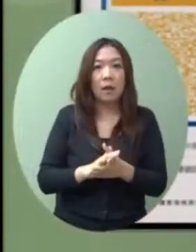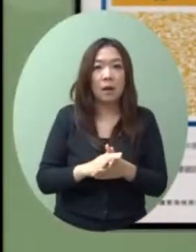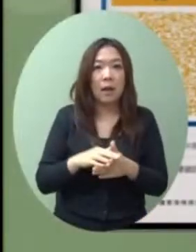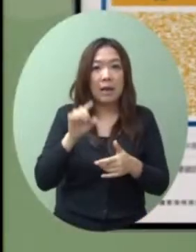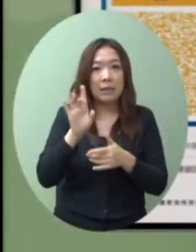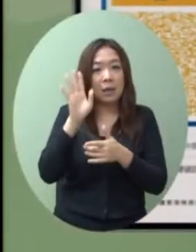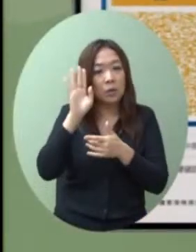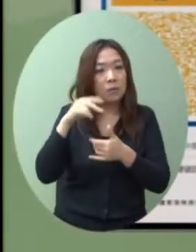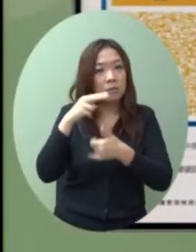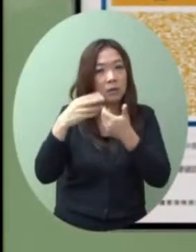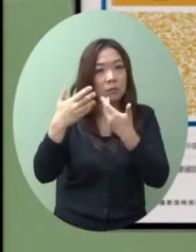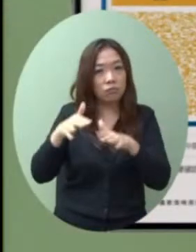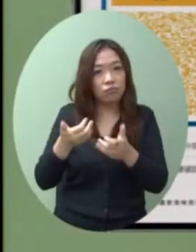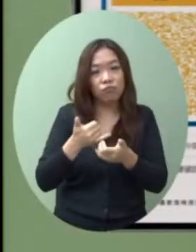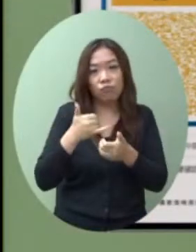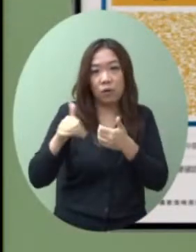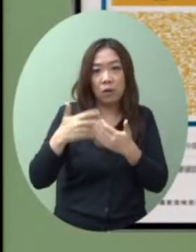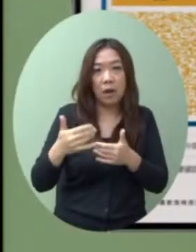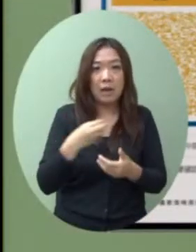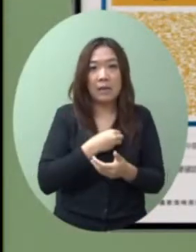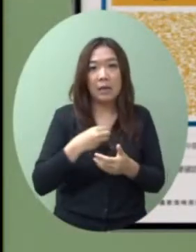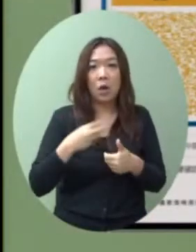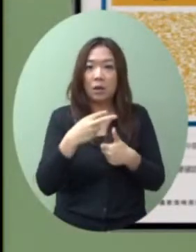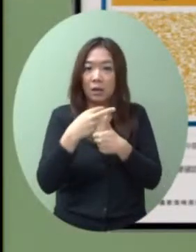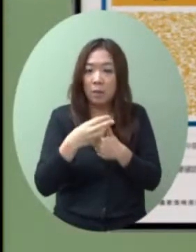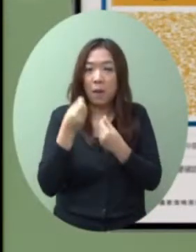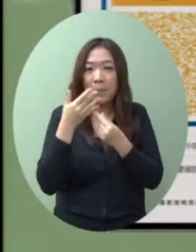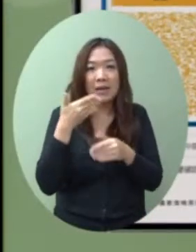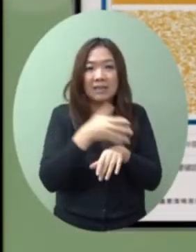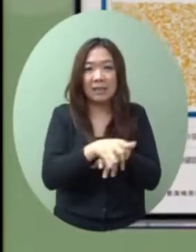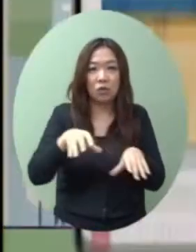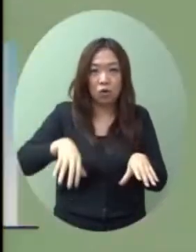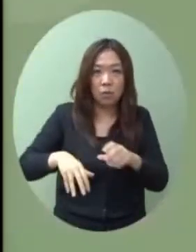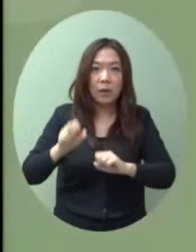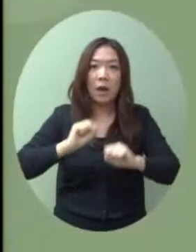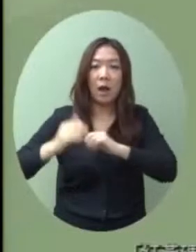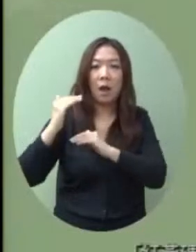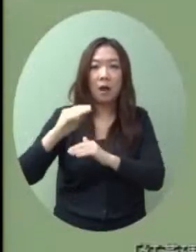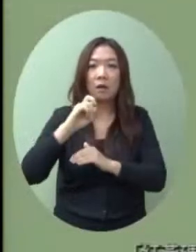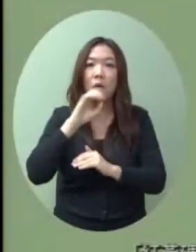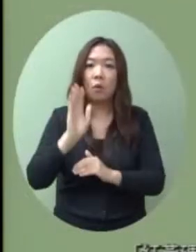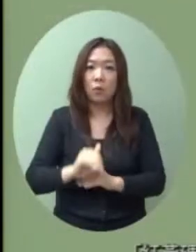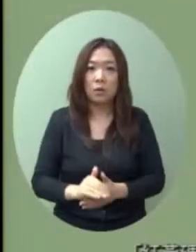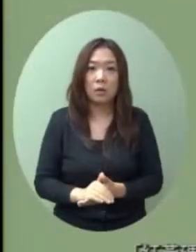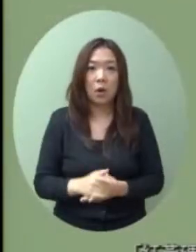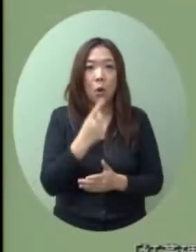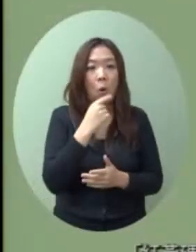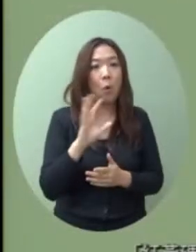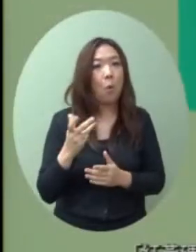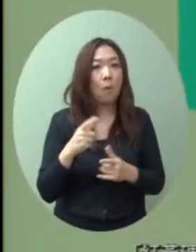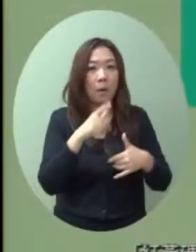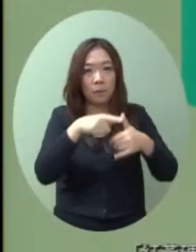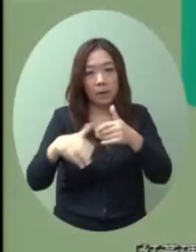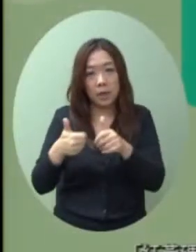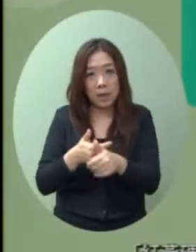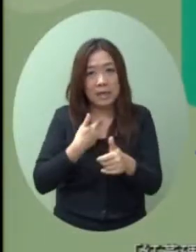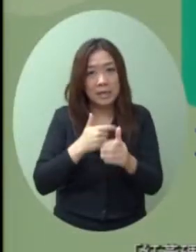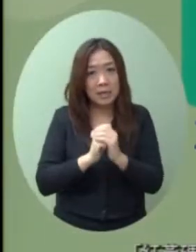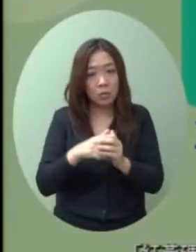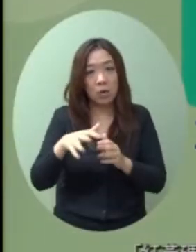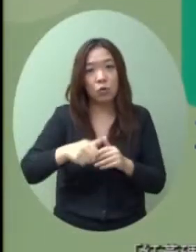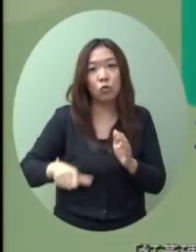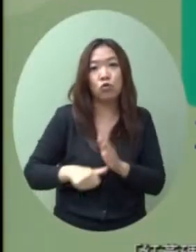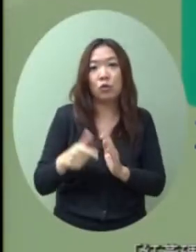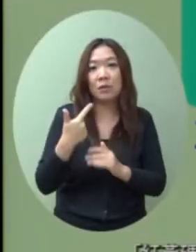travelers arriving at the airport from overseas and Taiwan. They are allowed restricted activities in the community during the